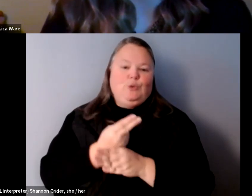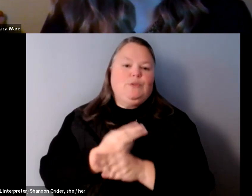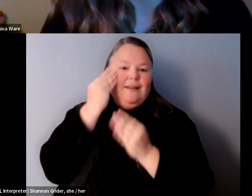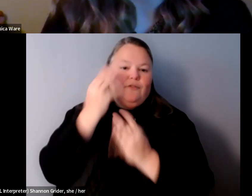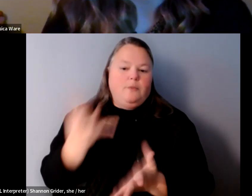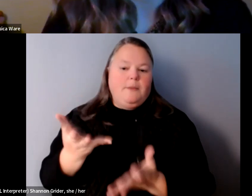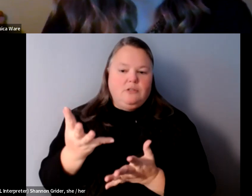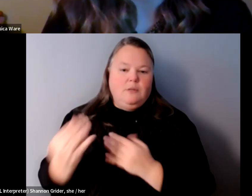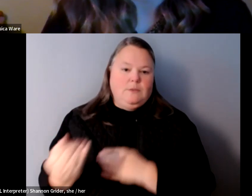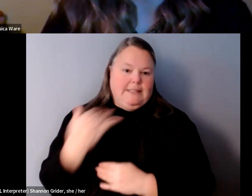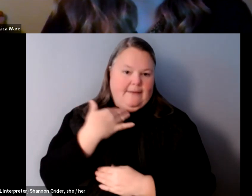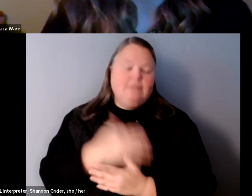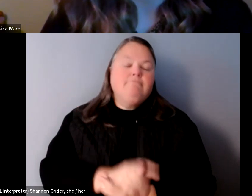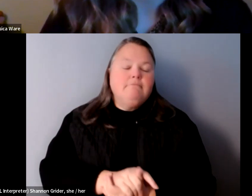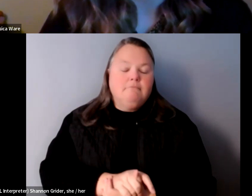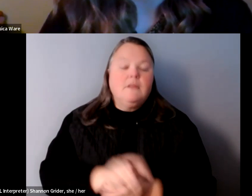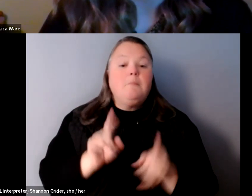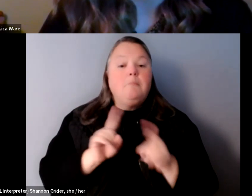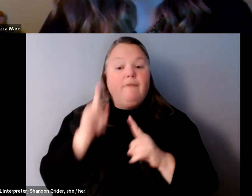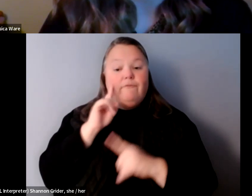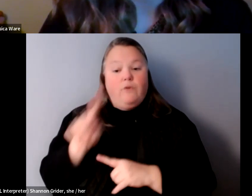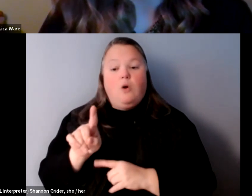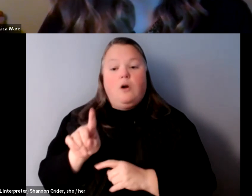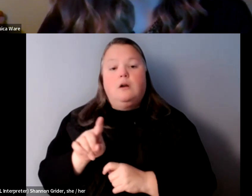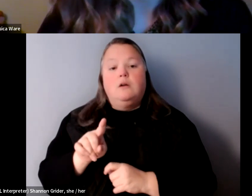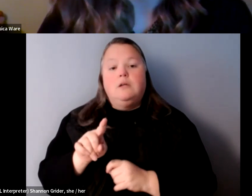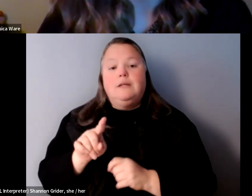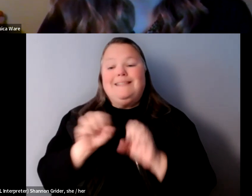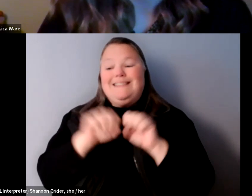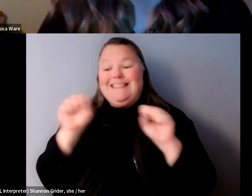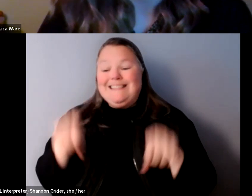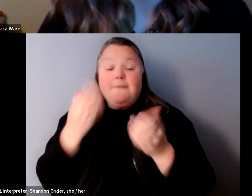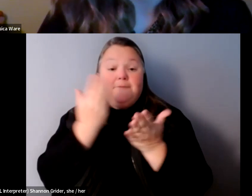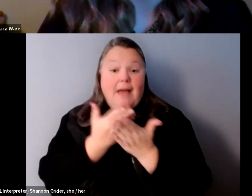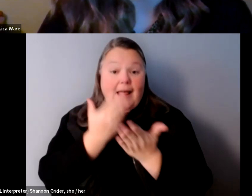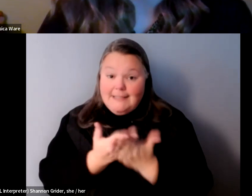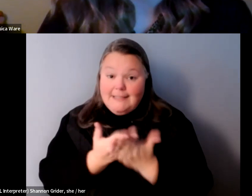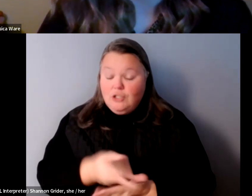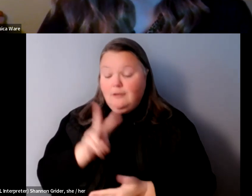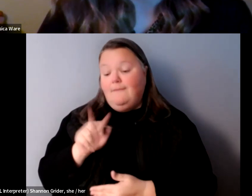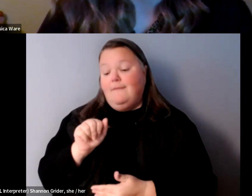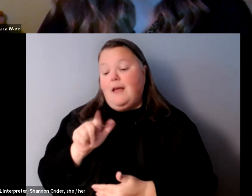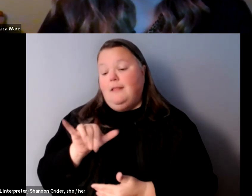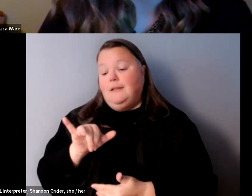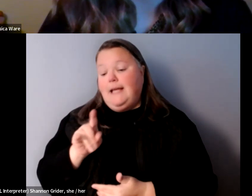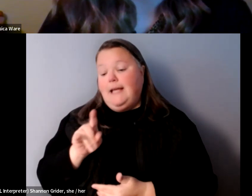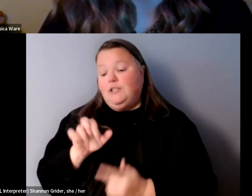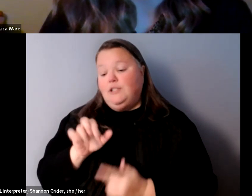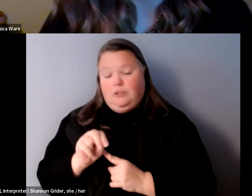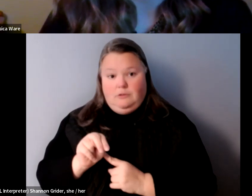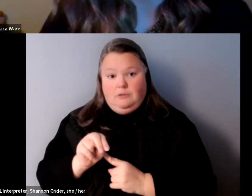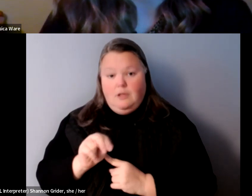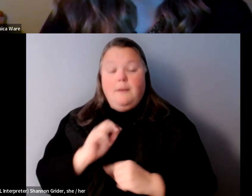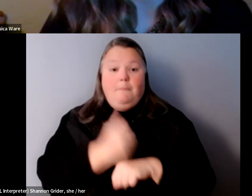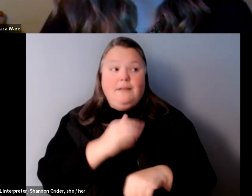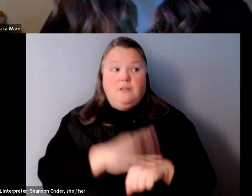like that. But as far as system validation based off of data that's available and already within